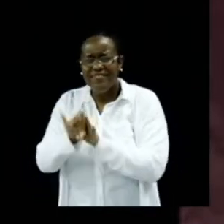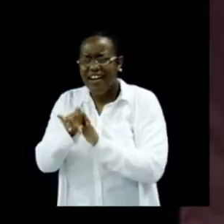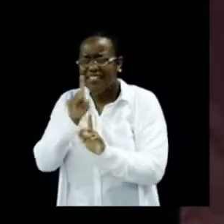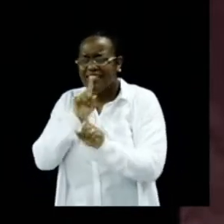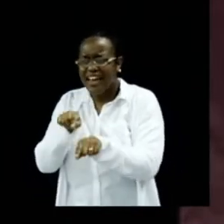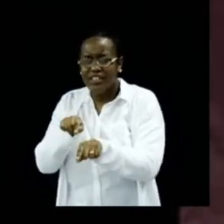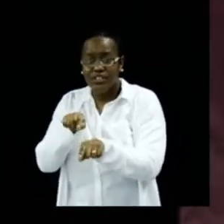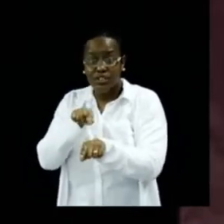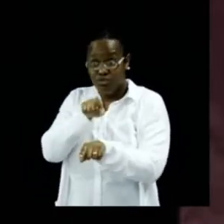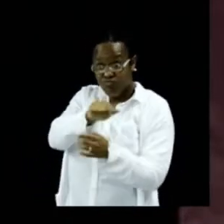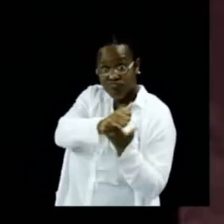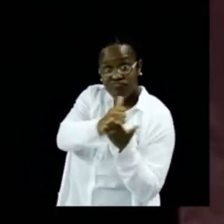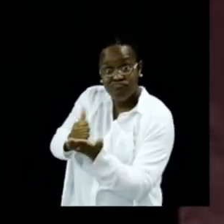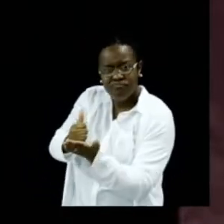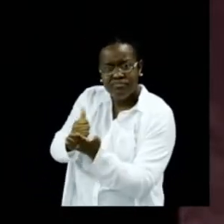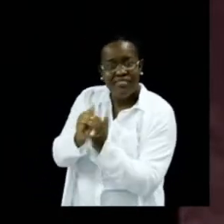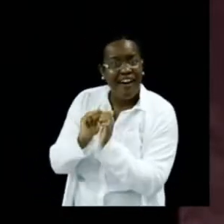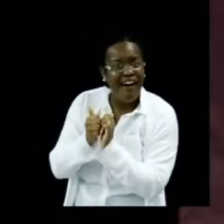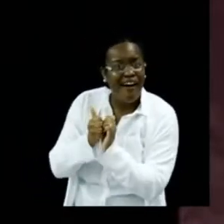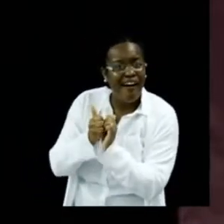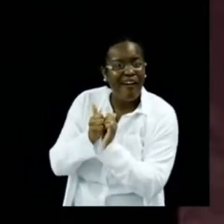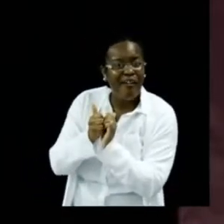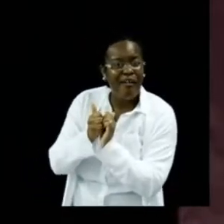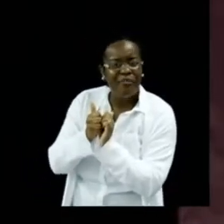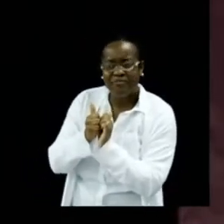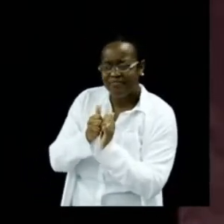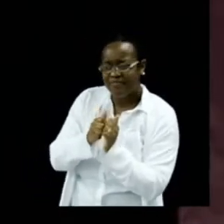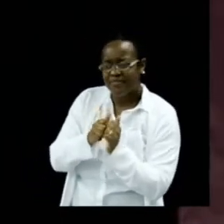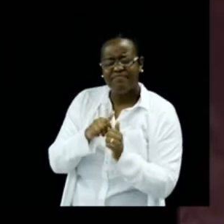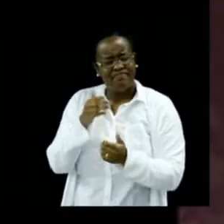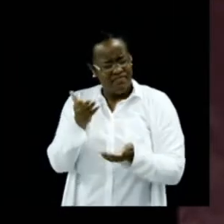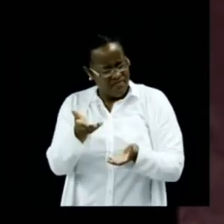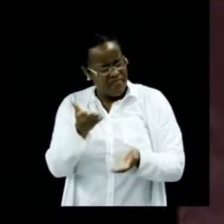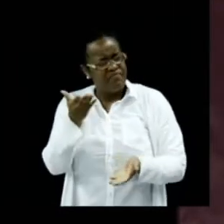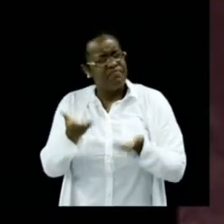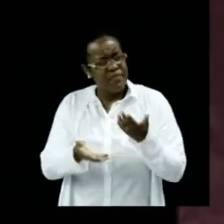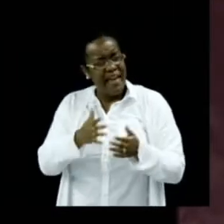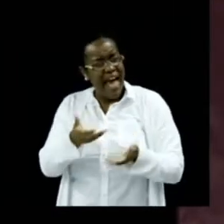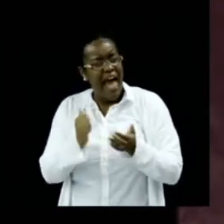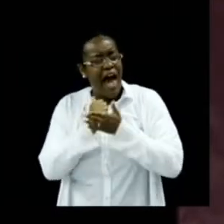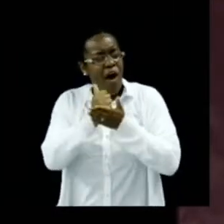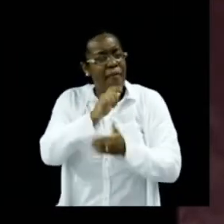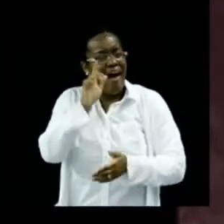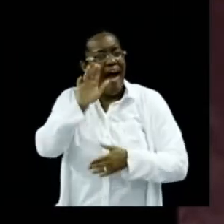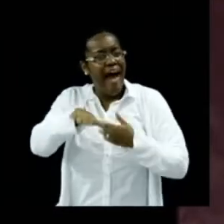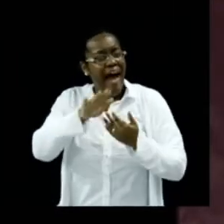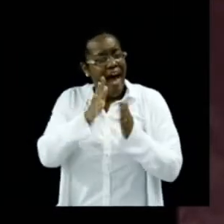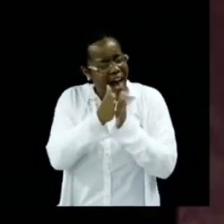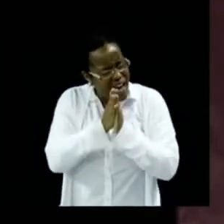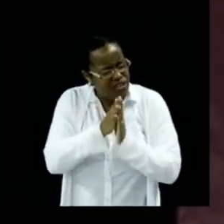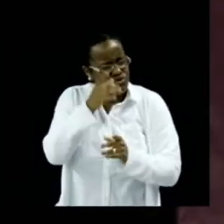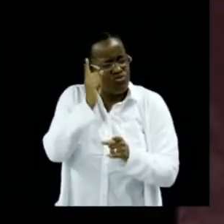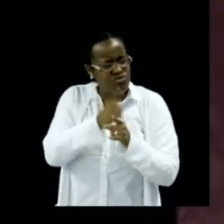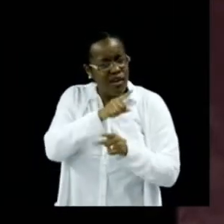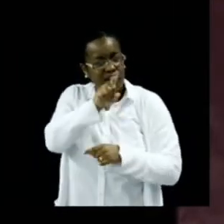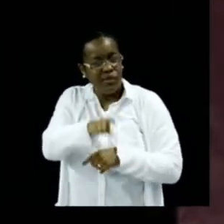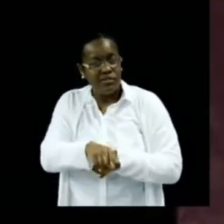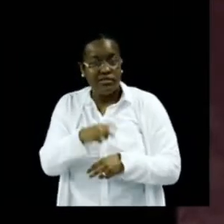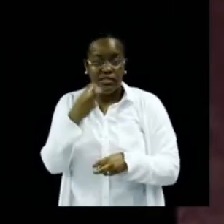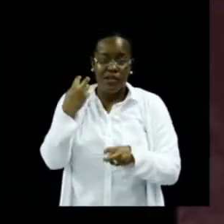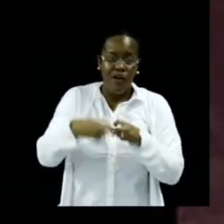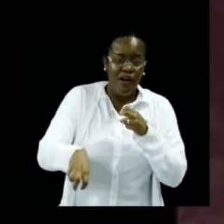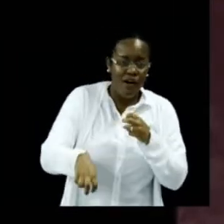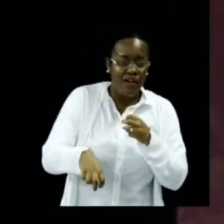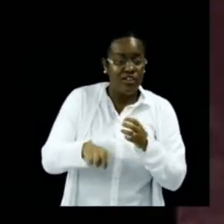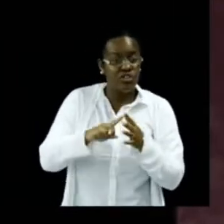do that? By helping people ask the right questions, the hard questions, the questions that begin with